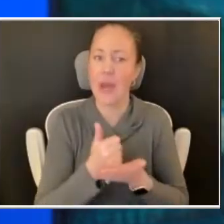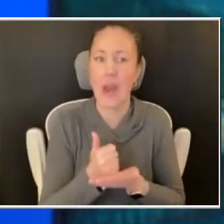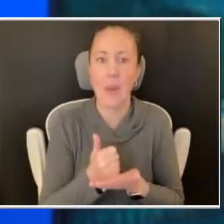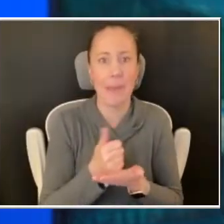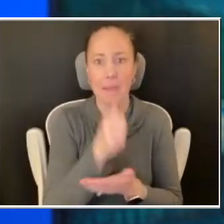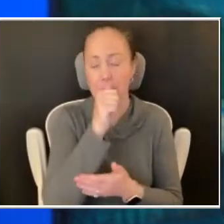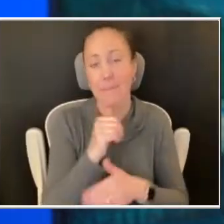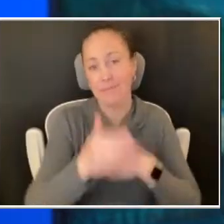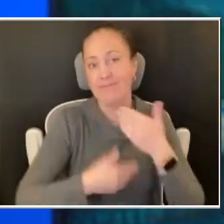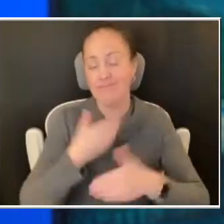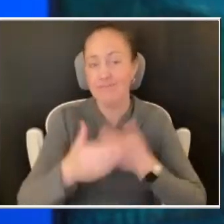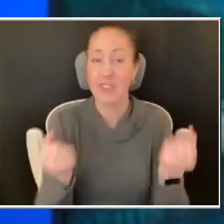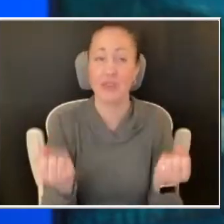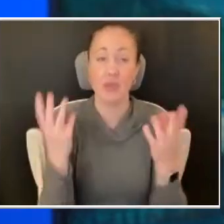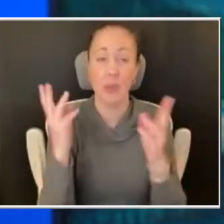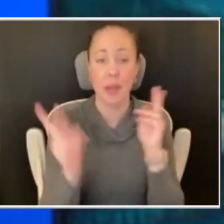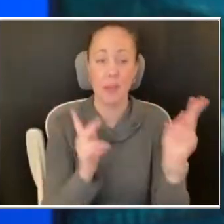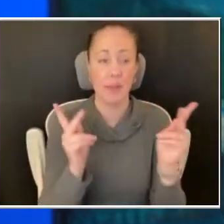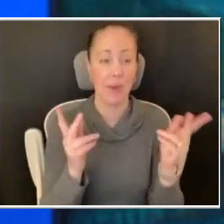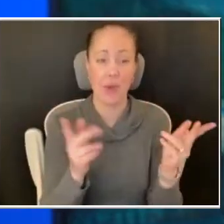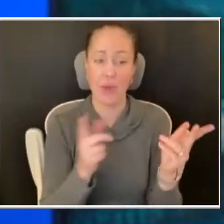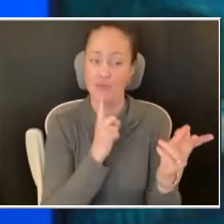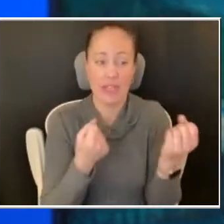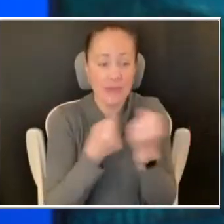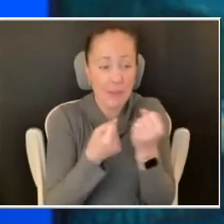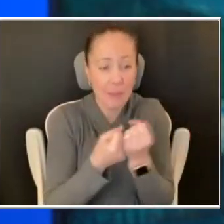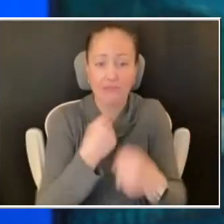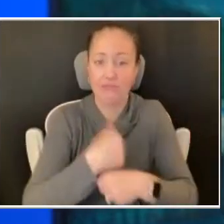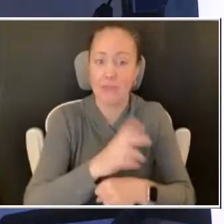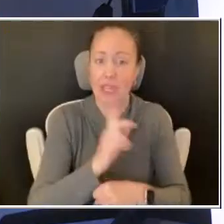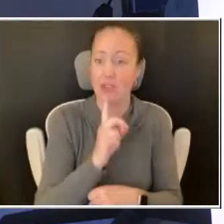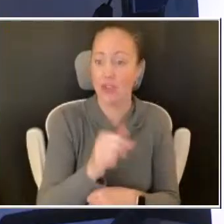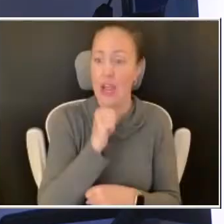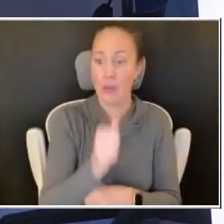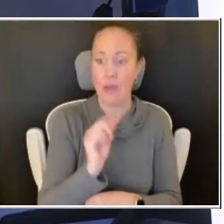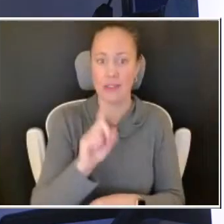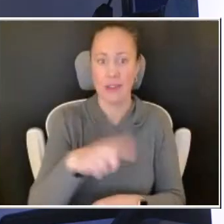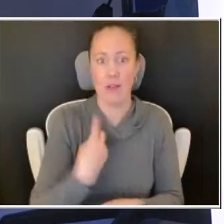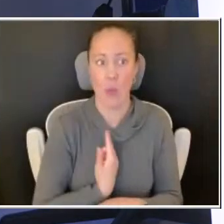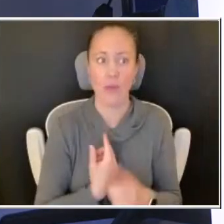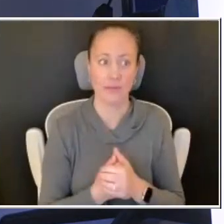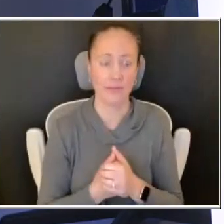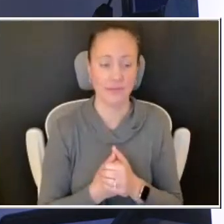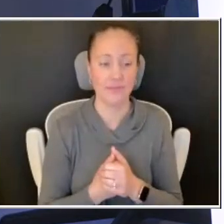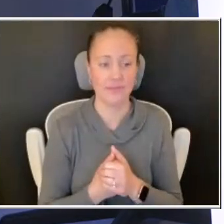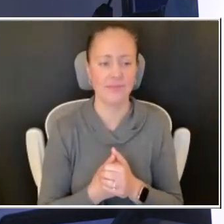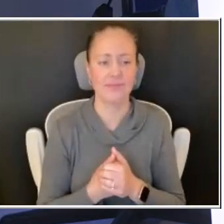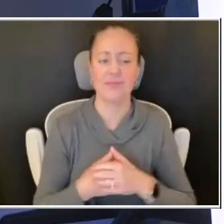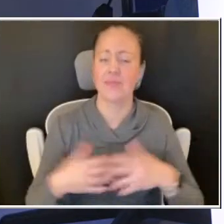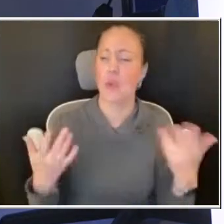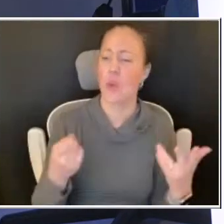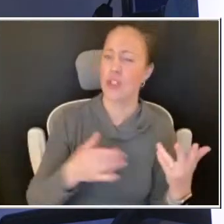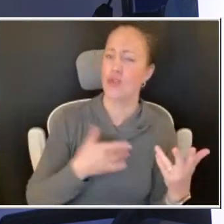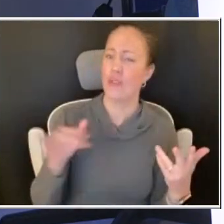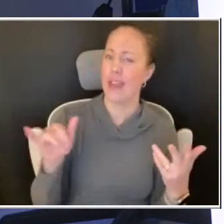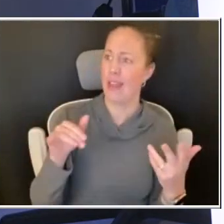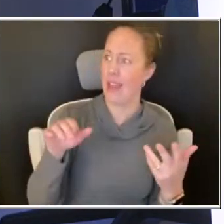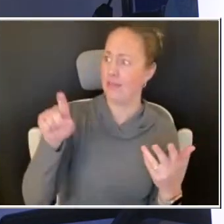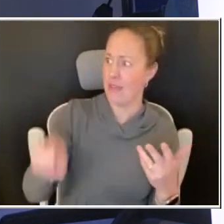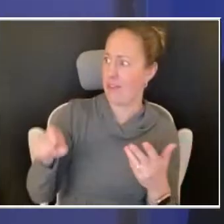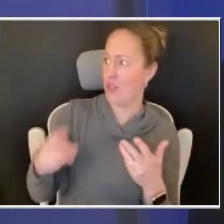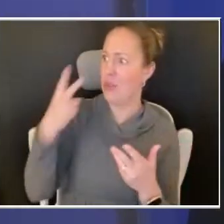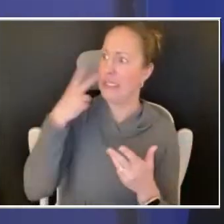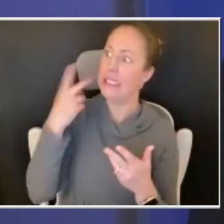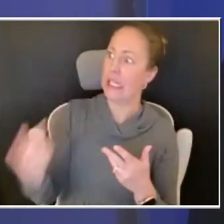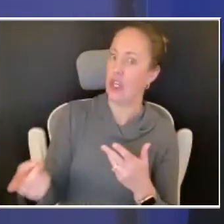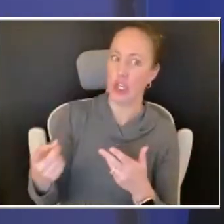that just were there for me and just made sure that I wasn't going through it alone. Melinda, what was it like watching her step away from the game that she loves? Yeah, it was